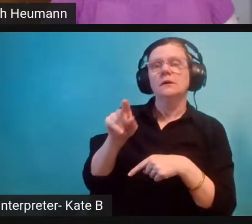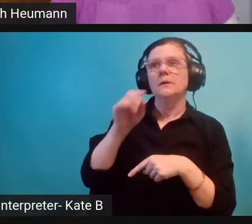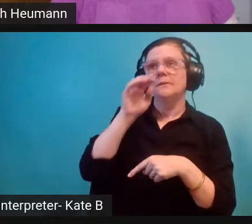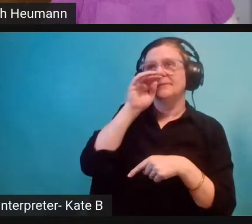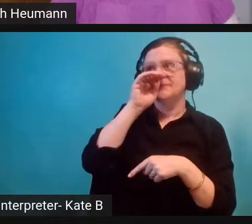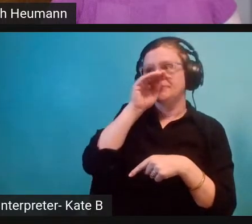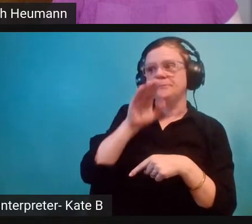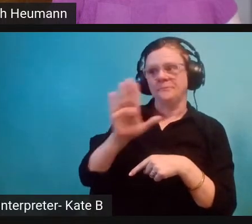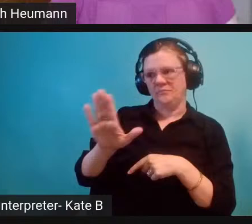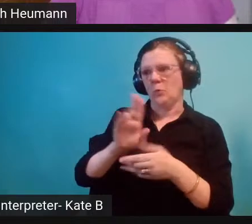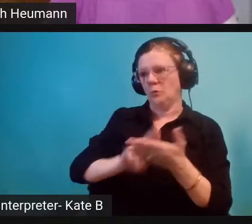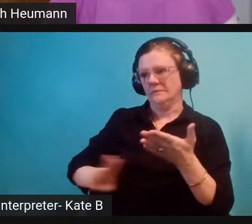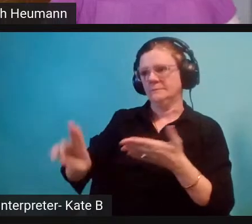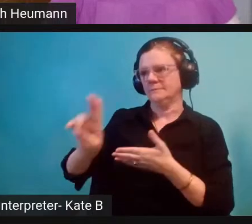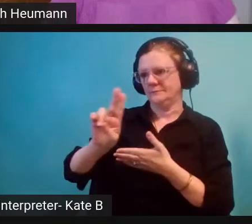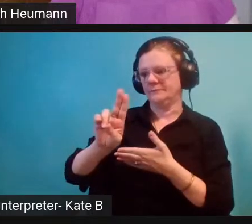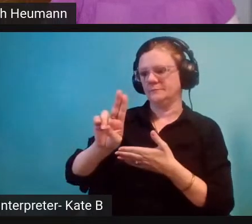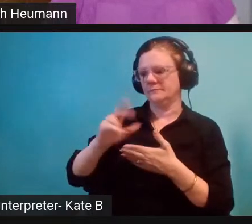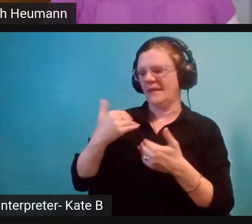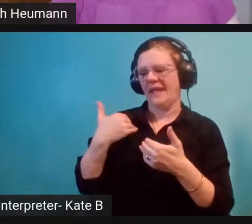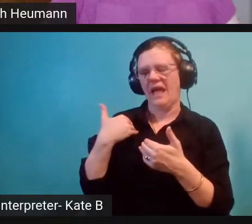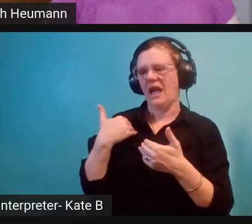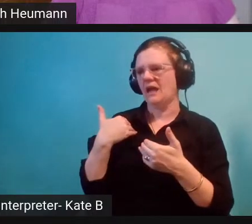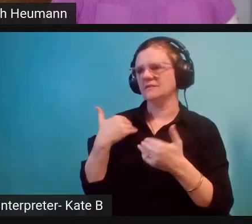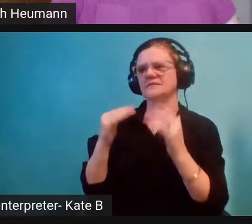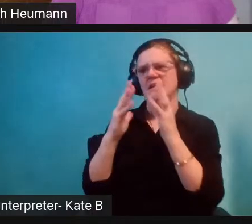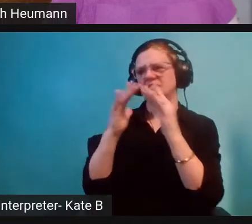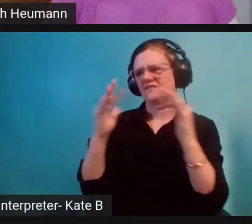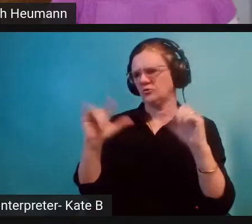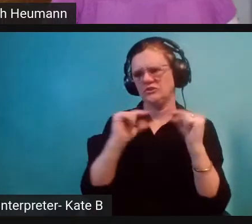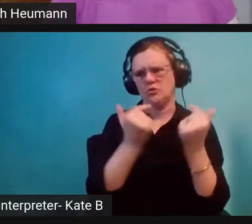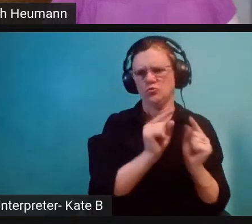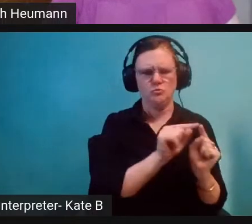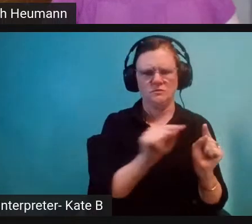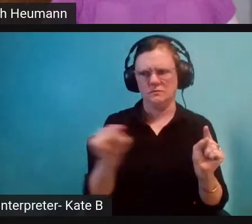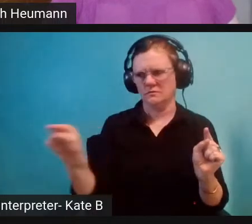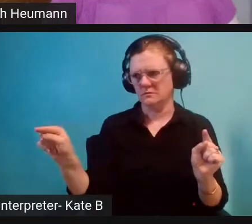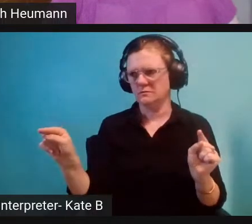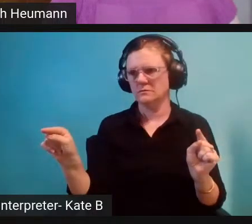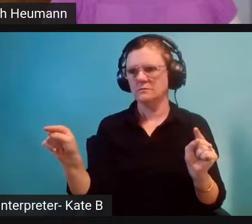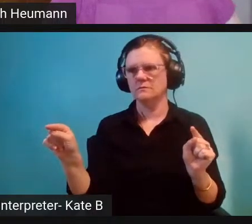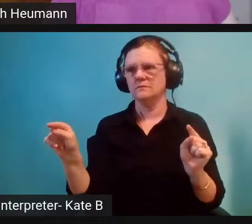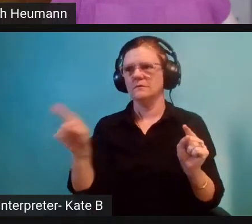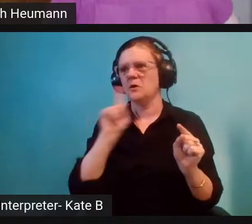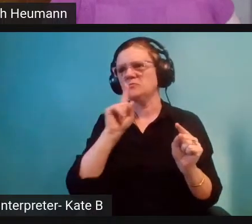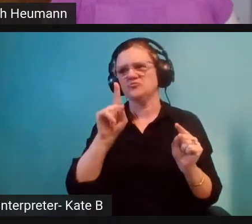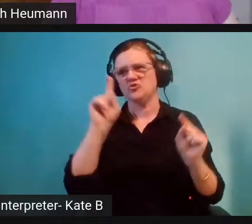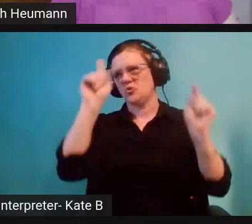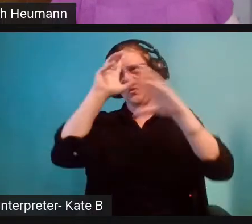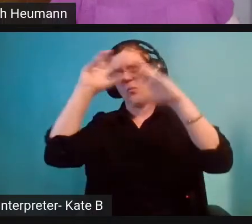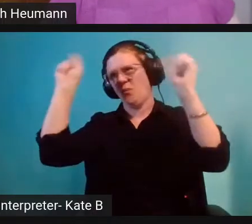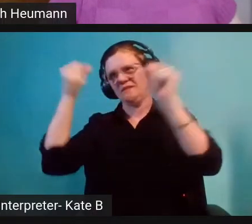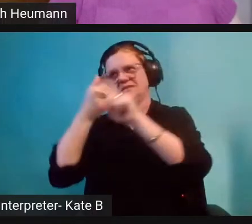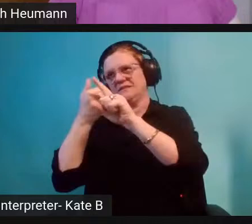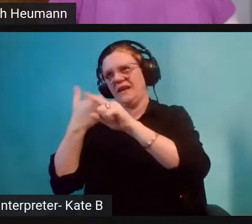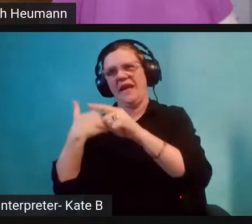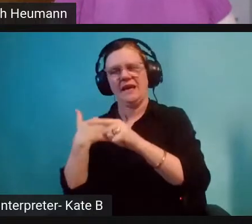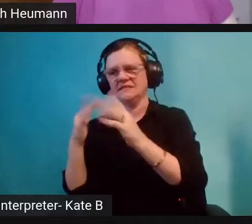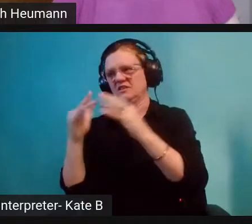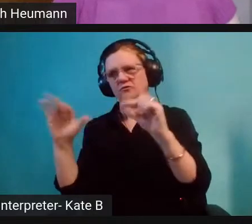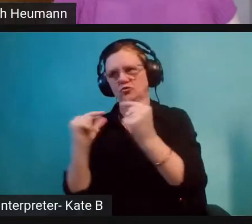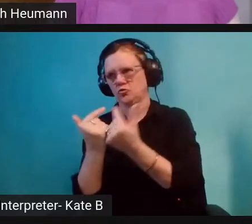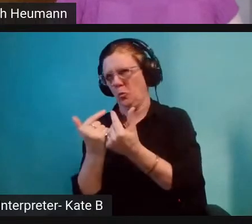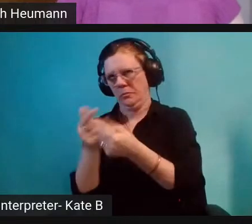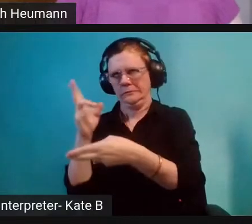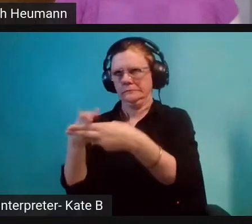your university has all kinds of diversity groups. The president probably has a diversity group called whatever.